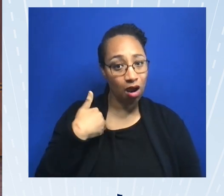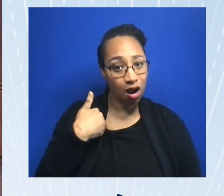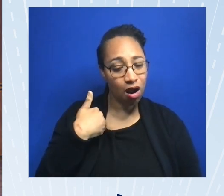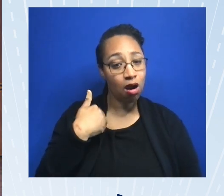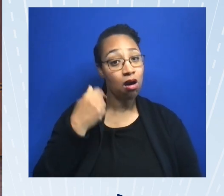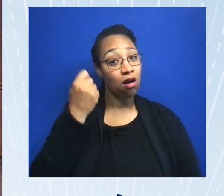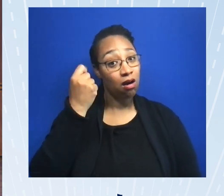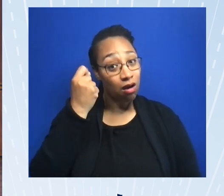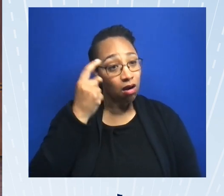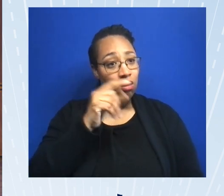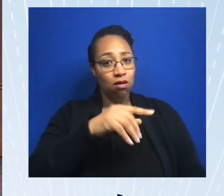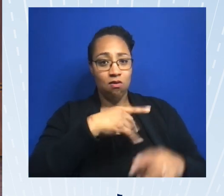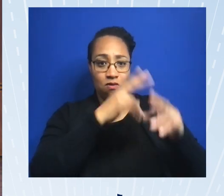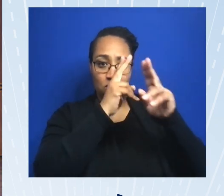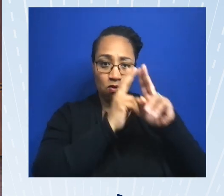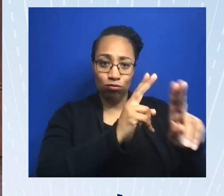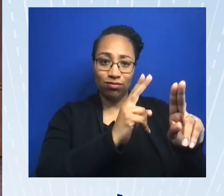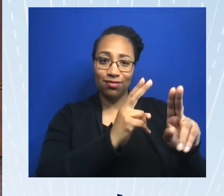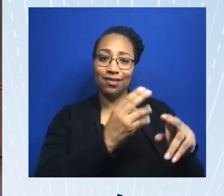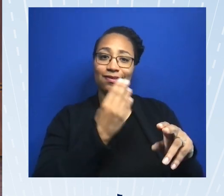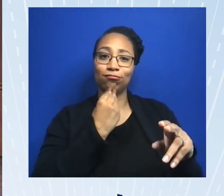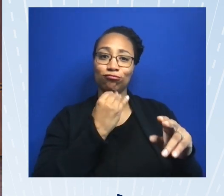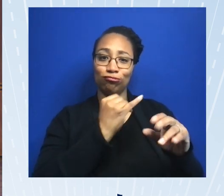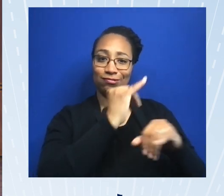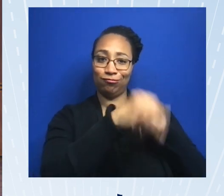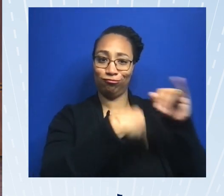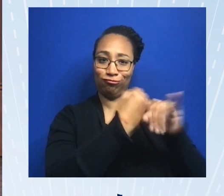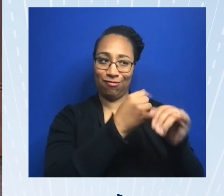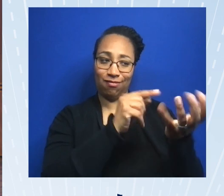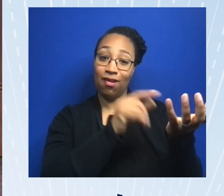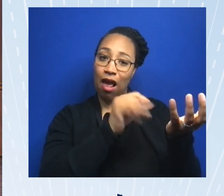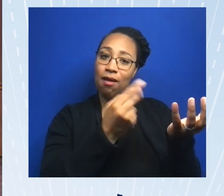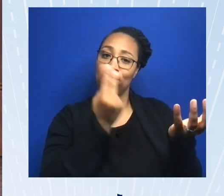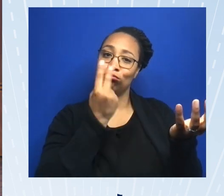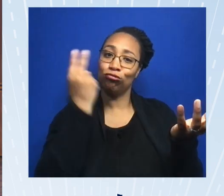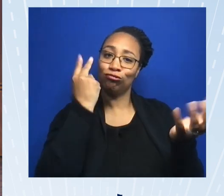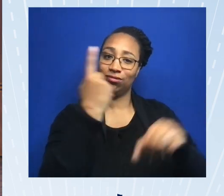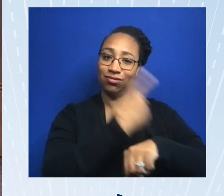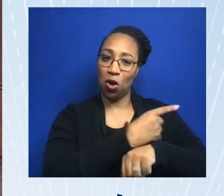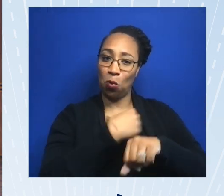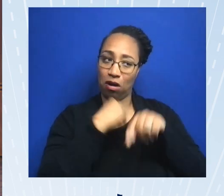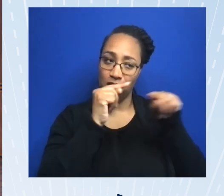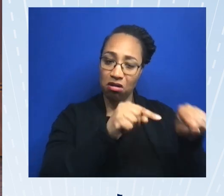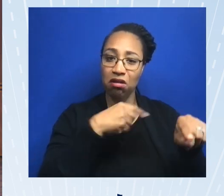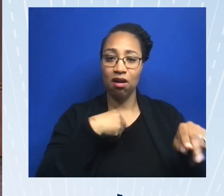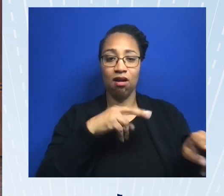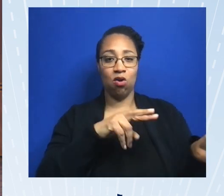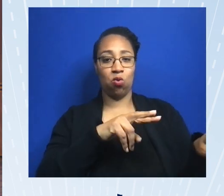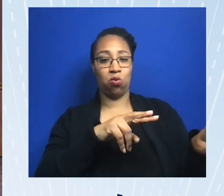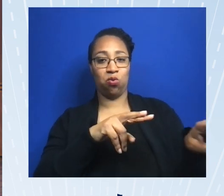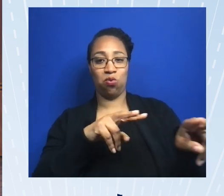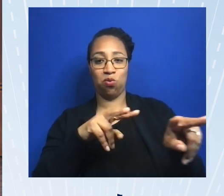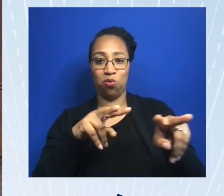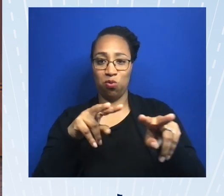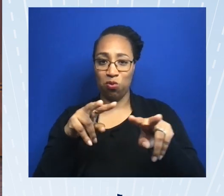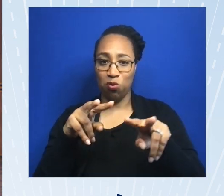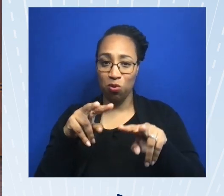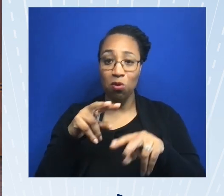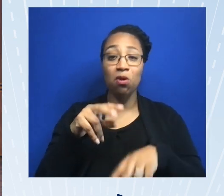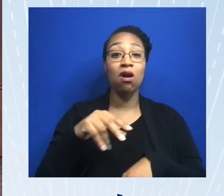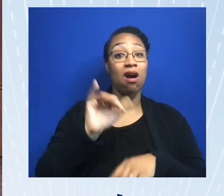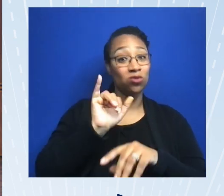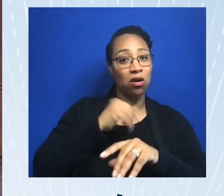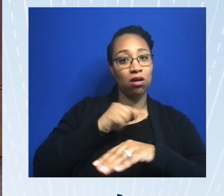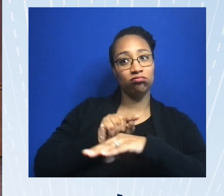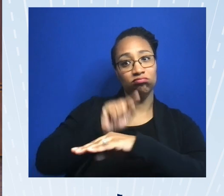addition, we also traveled to Germany to meet with special envoys from all across Europe to learn about their plans to